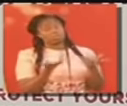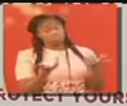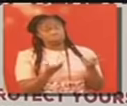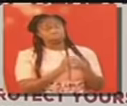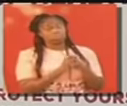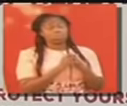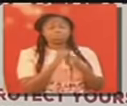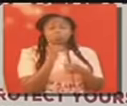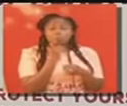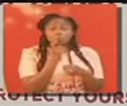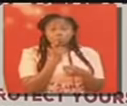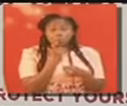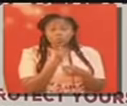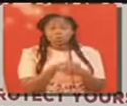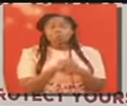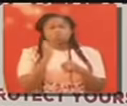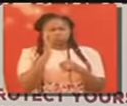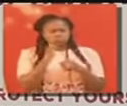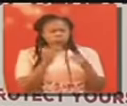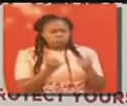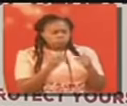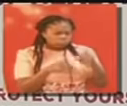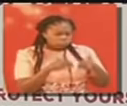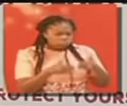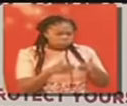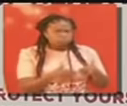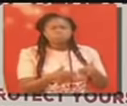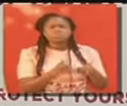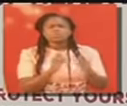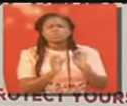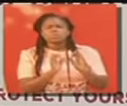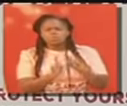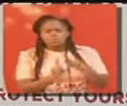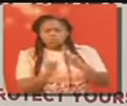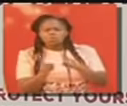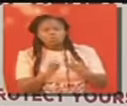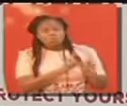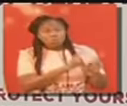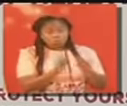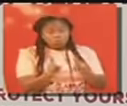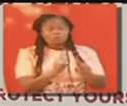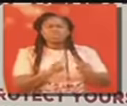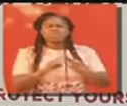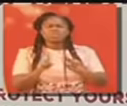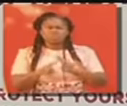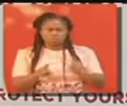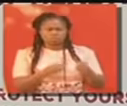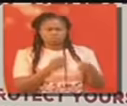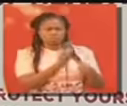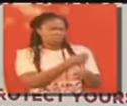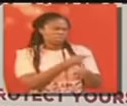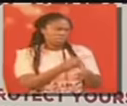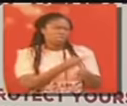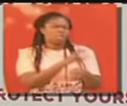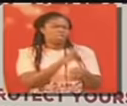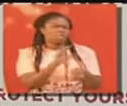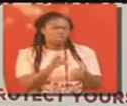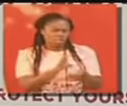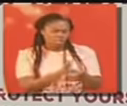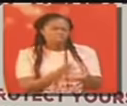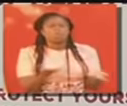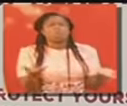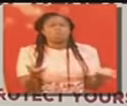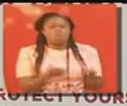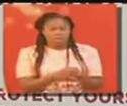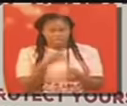those individuals will now be processed for admission at the clinical discretion of the CMOSH under whom